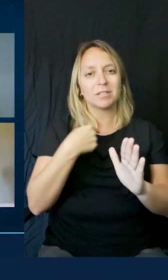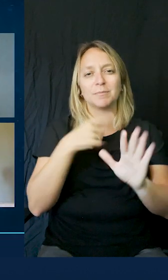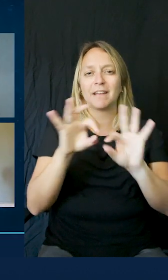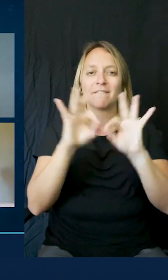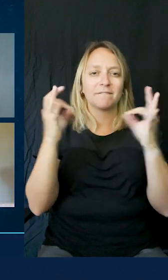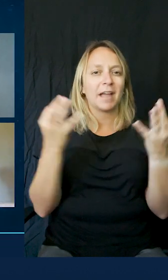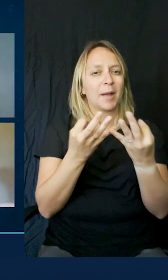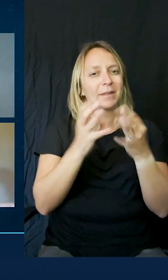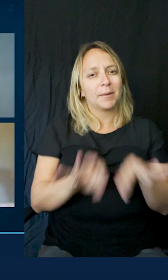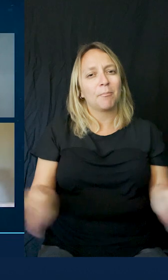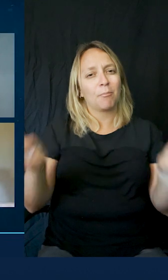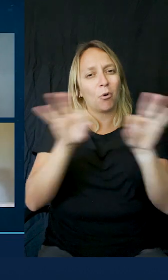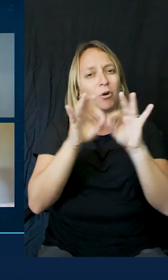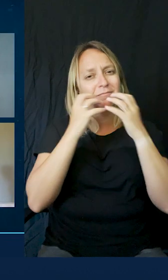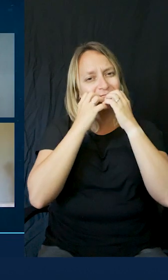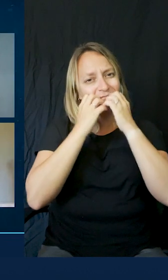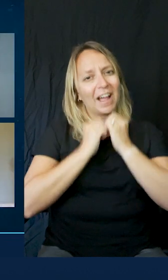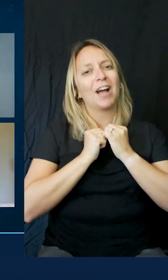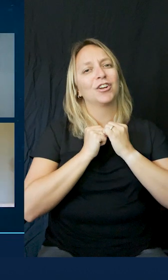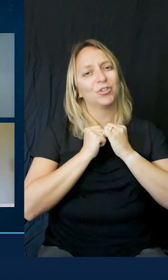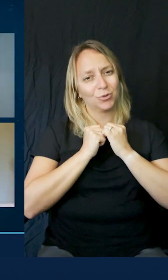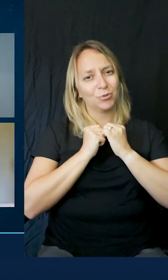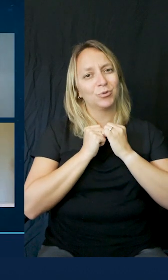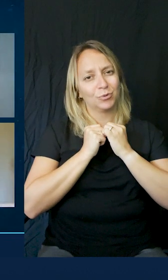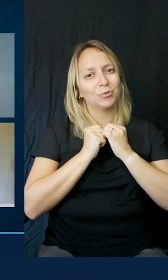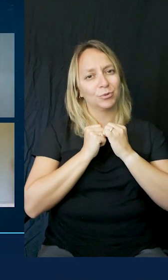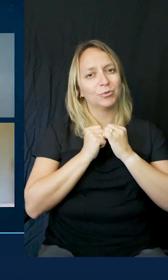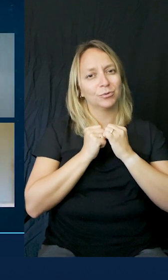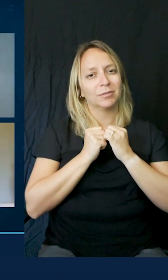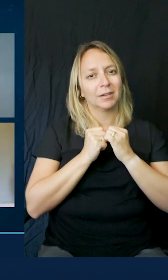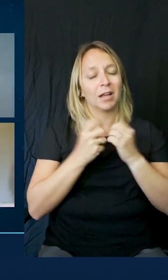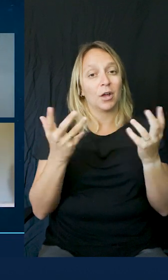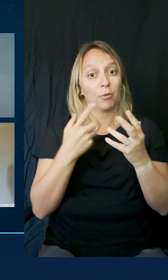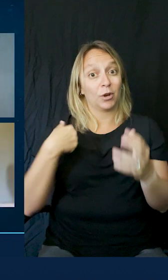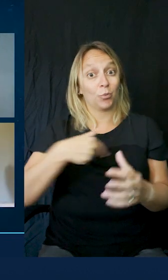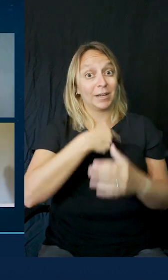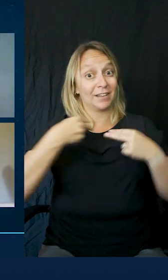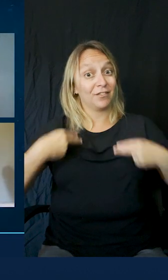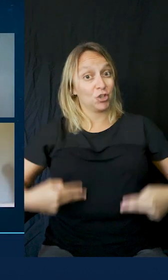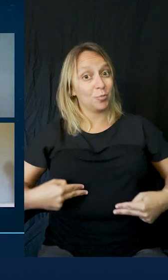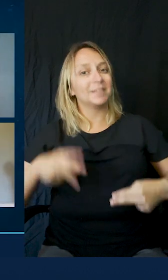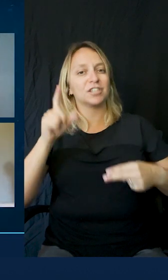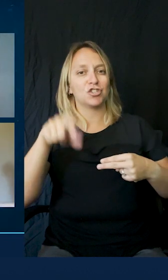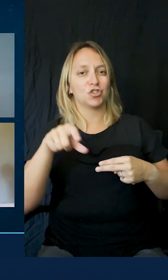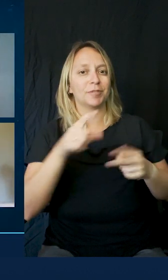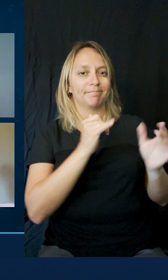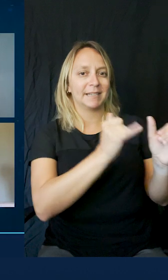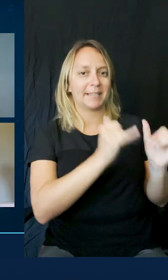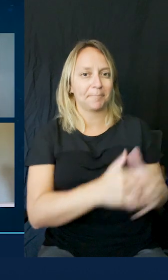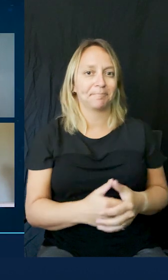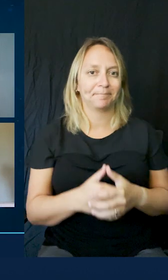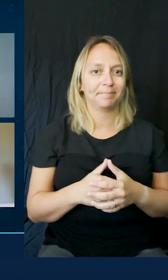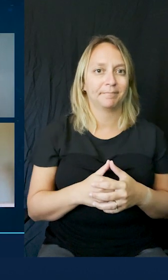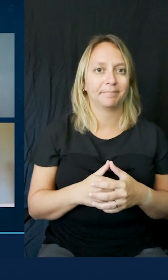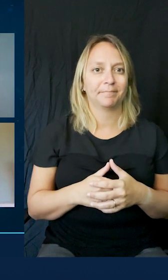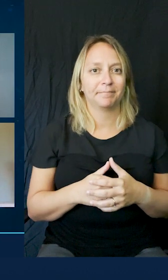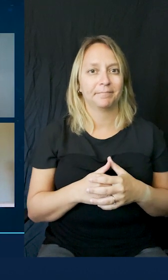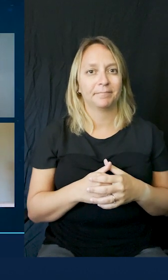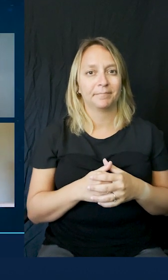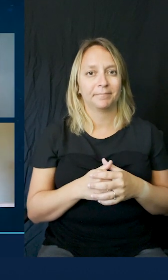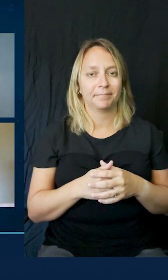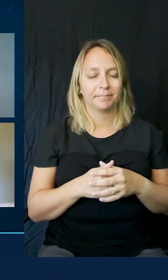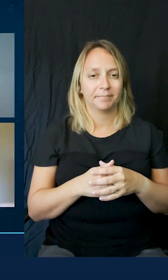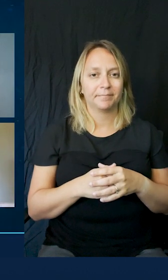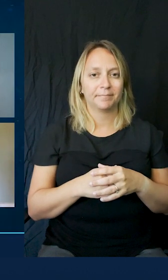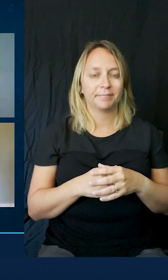and what family should be, and what we as a human family should be striving for.